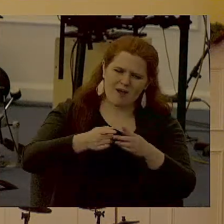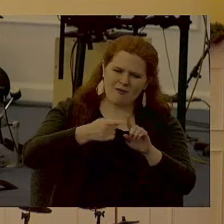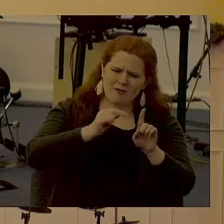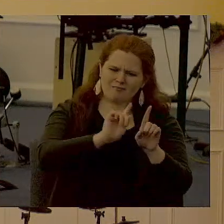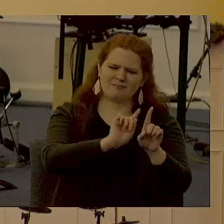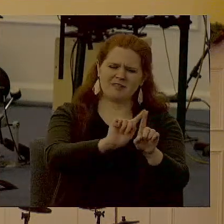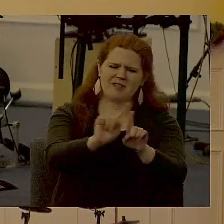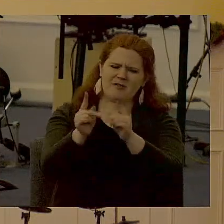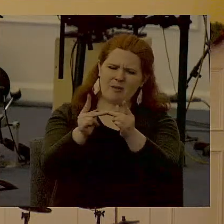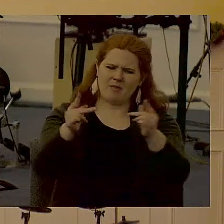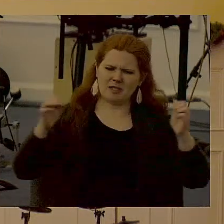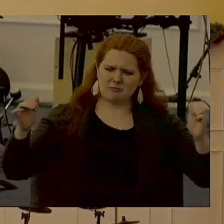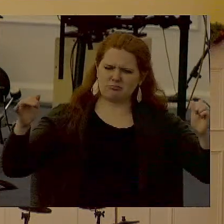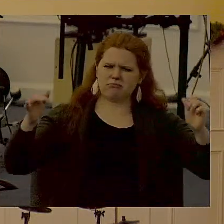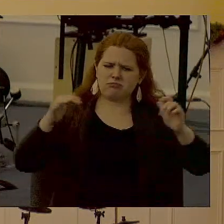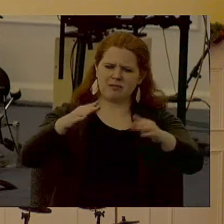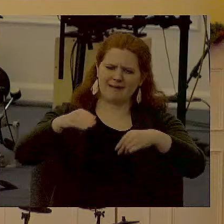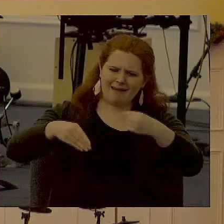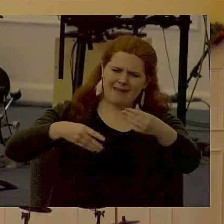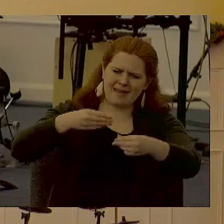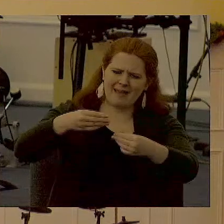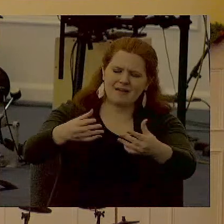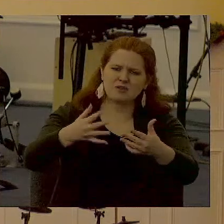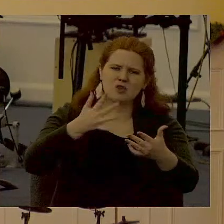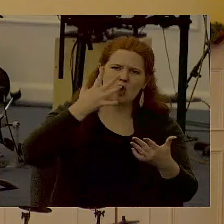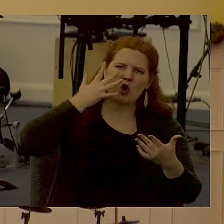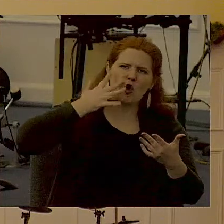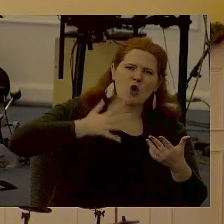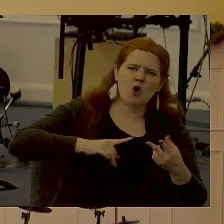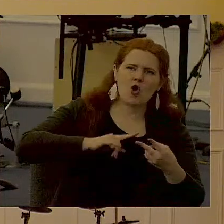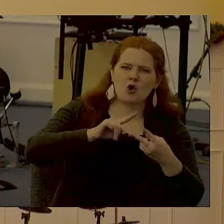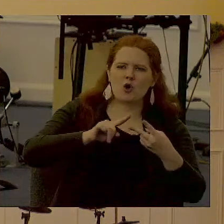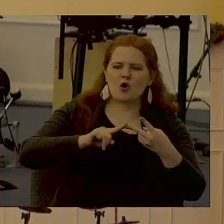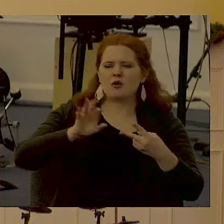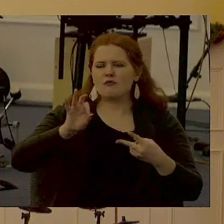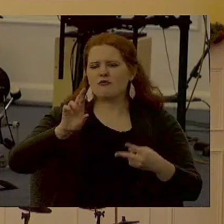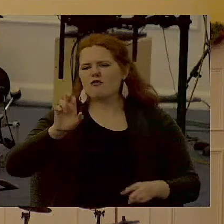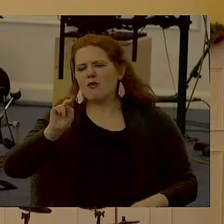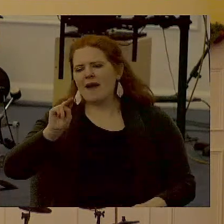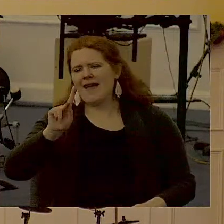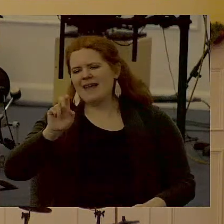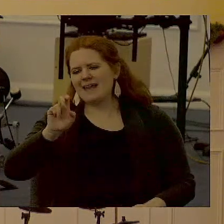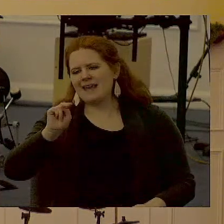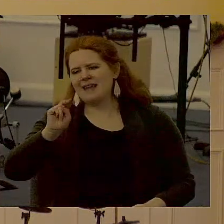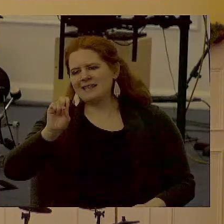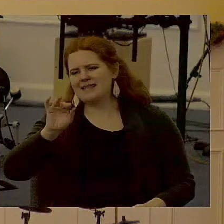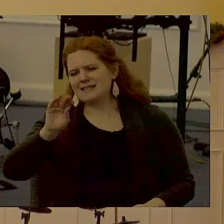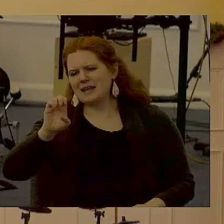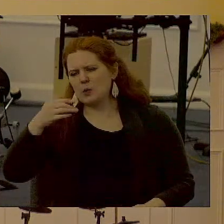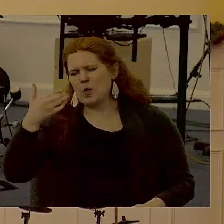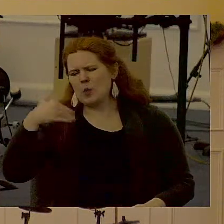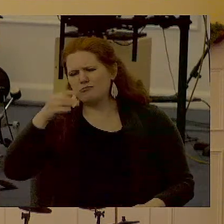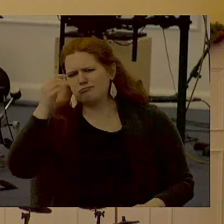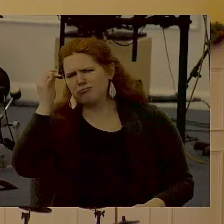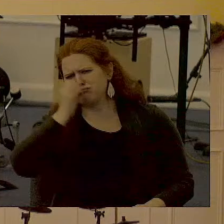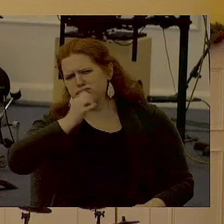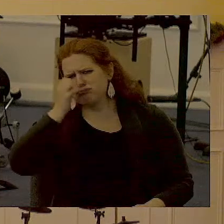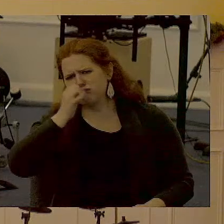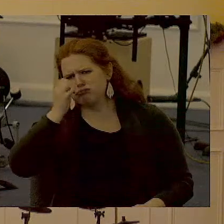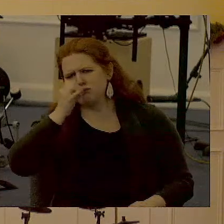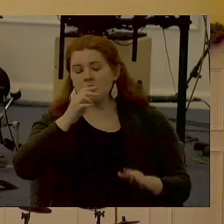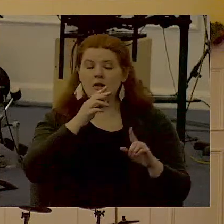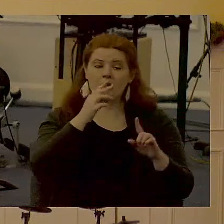these places, and they're going to bring gifts. It says of gold and frankincense. I mean, that is amazing, this kind of